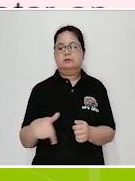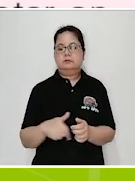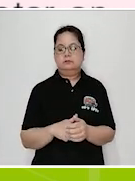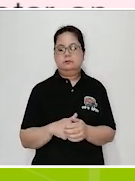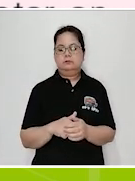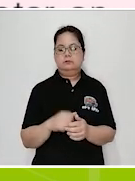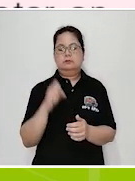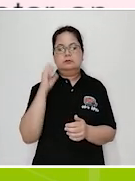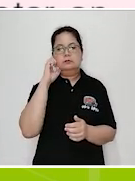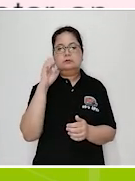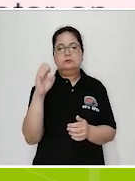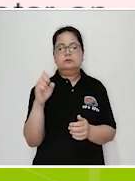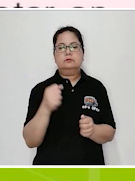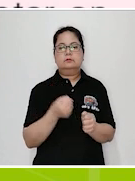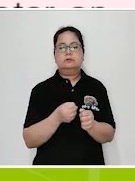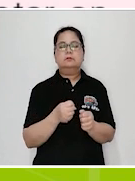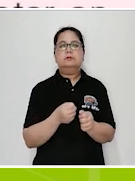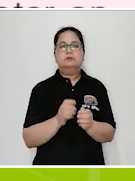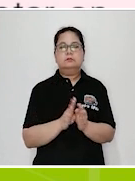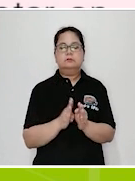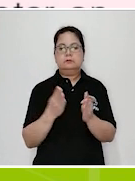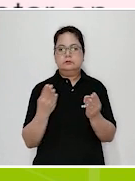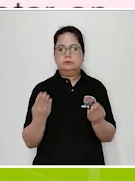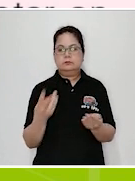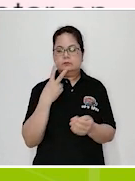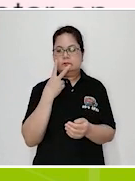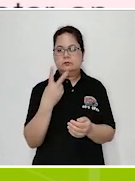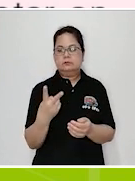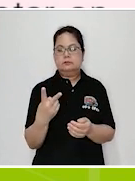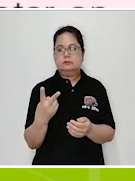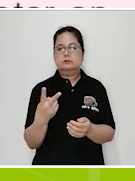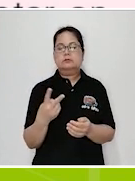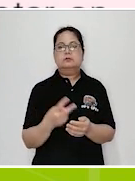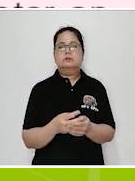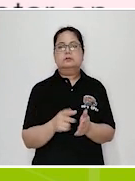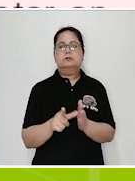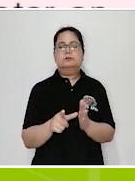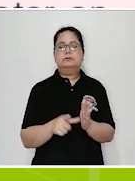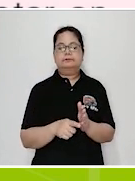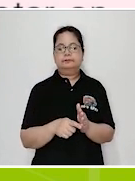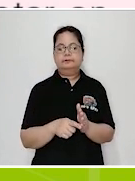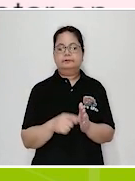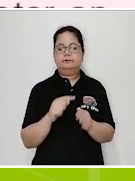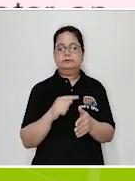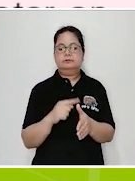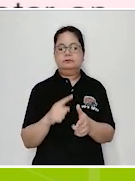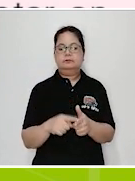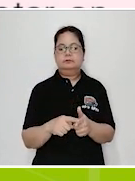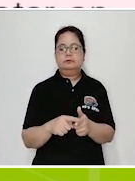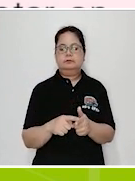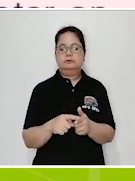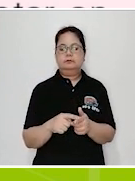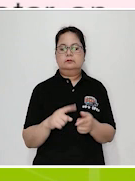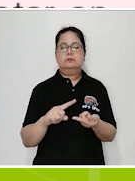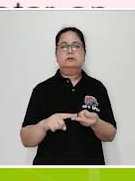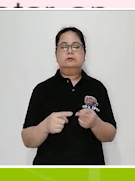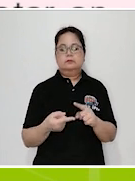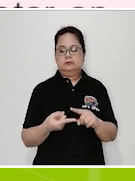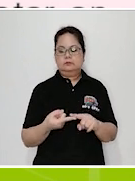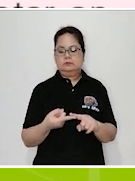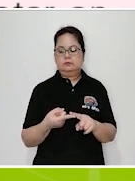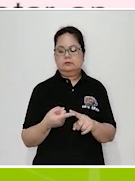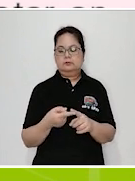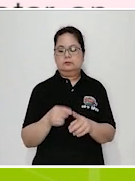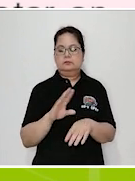She opened the textbook and began looking for the chapter. Then, her friend Bon